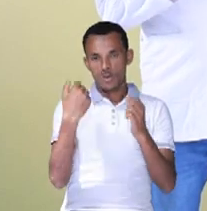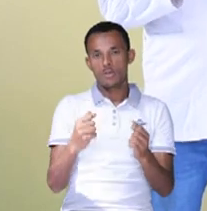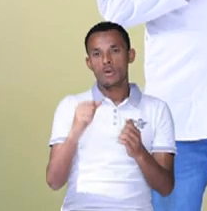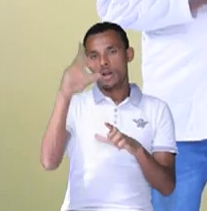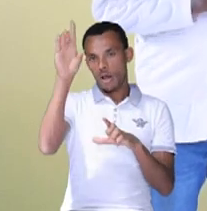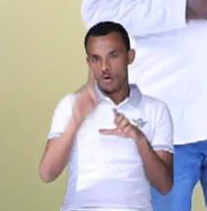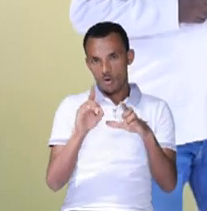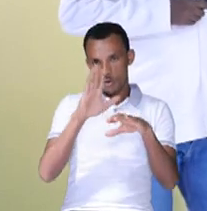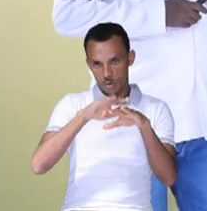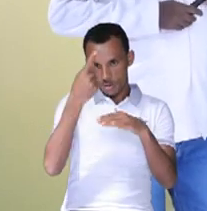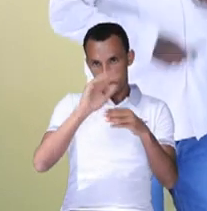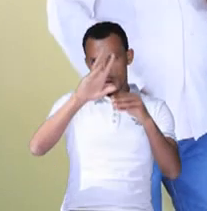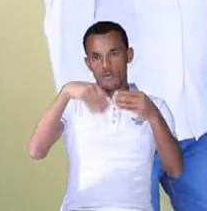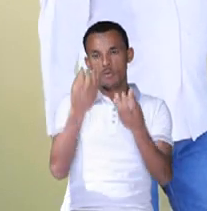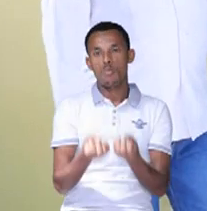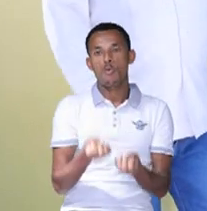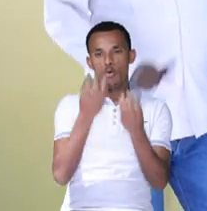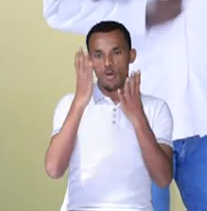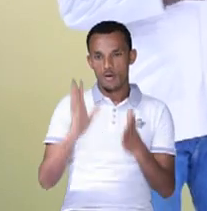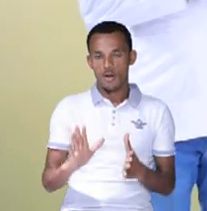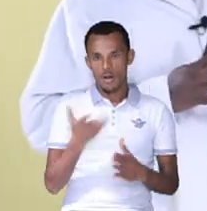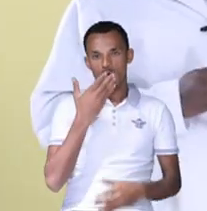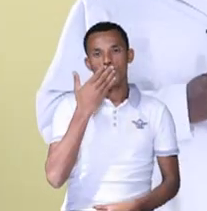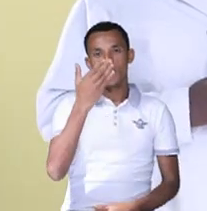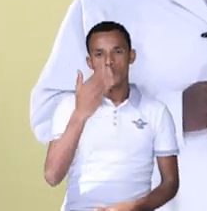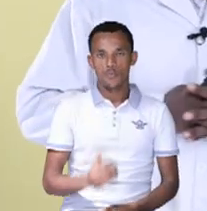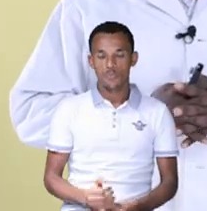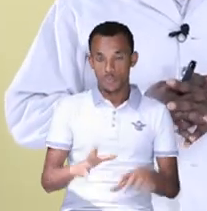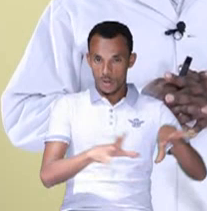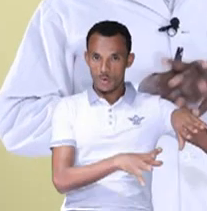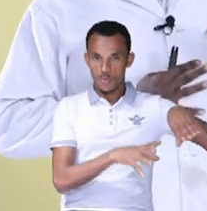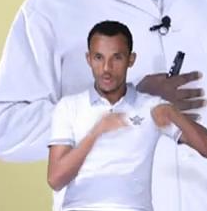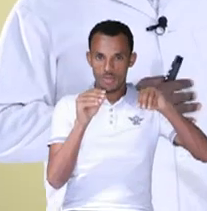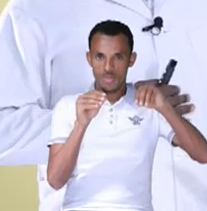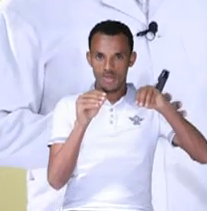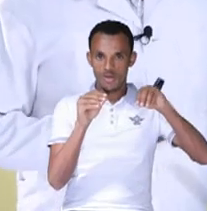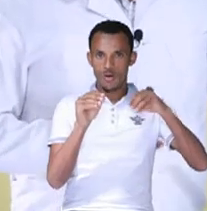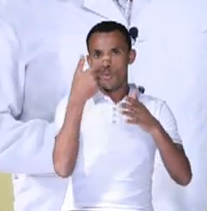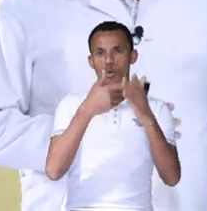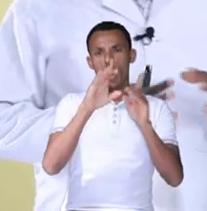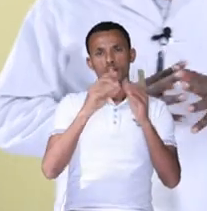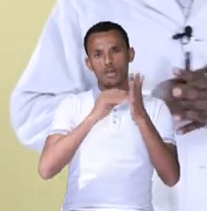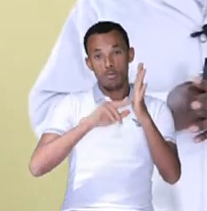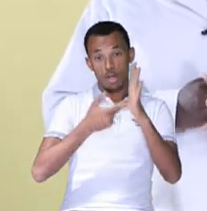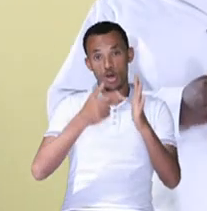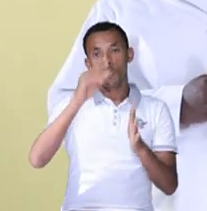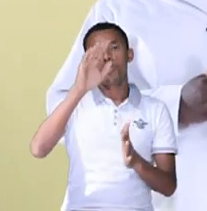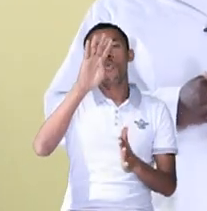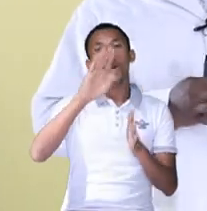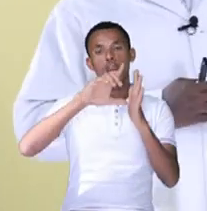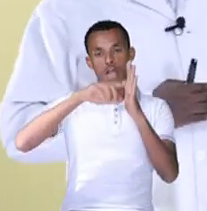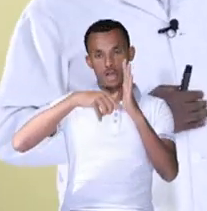the given polygon. Good. Students, what does it mean quadrilaterals?